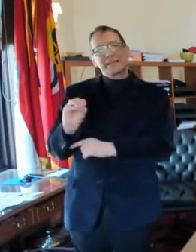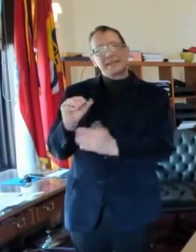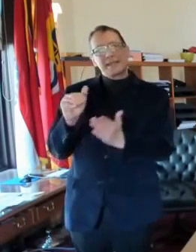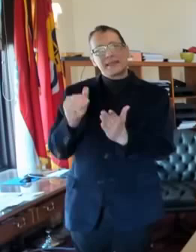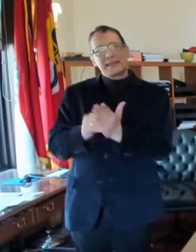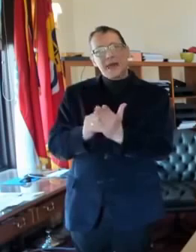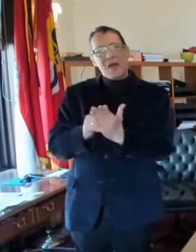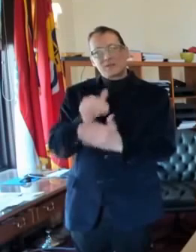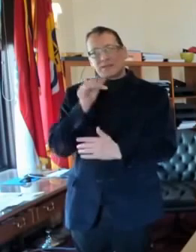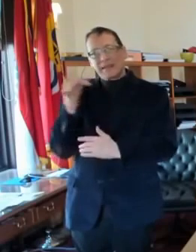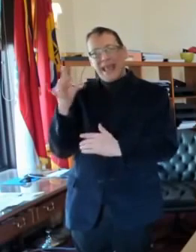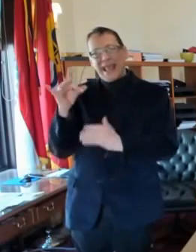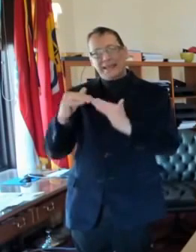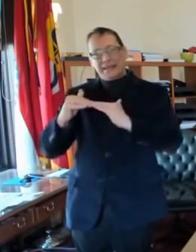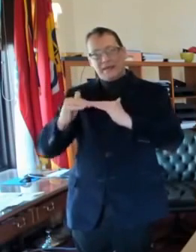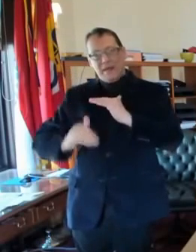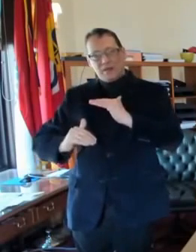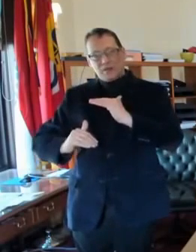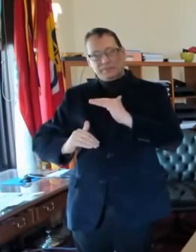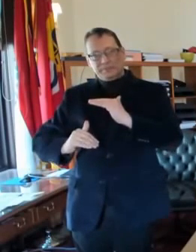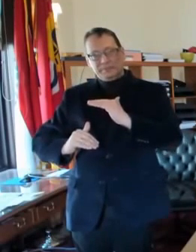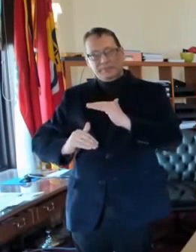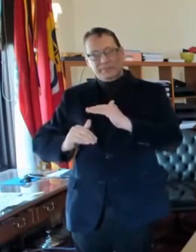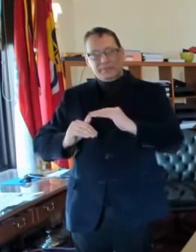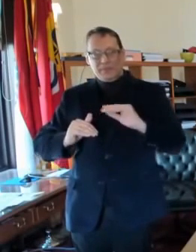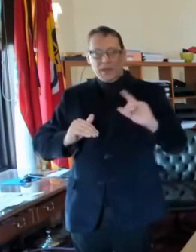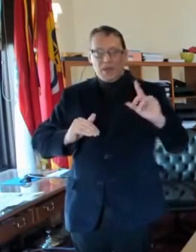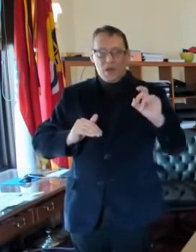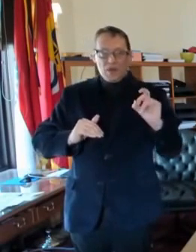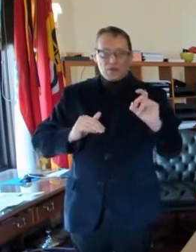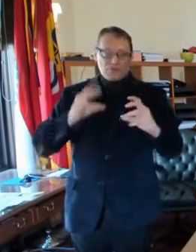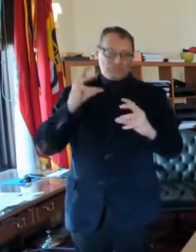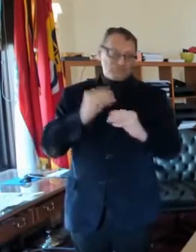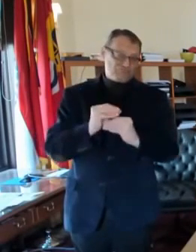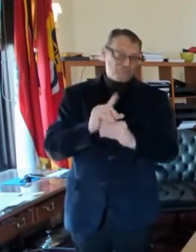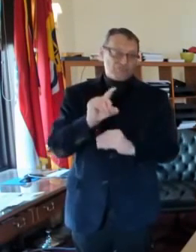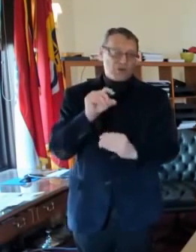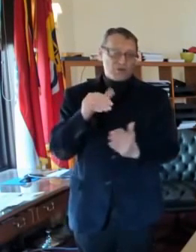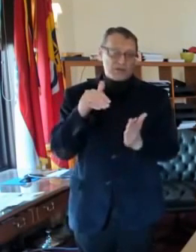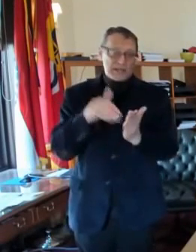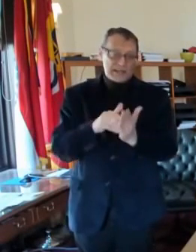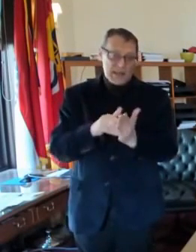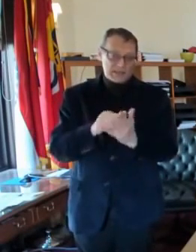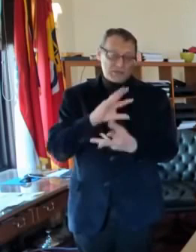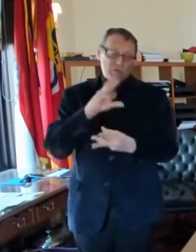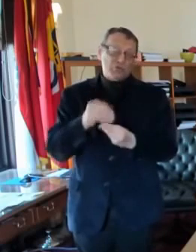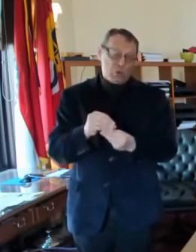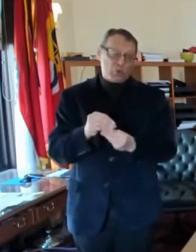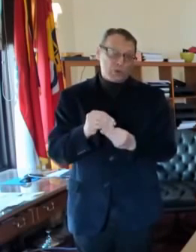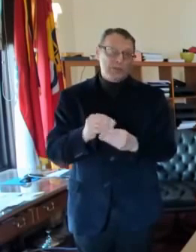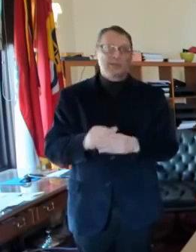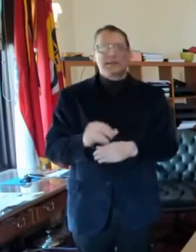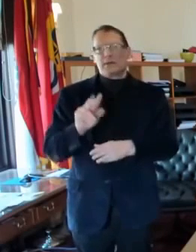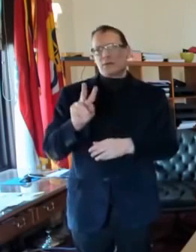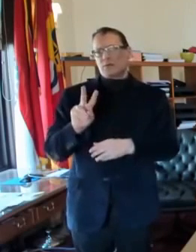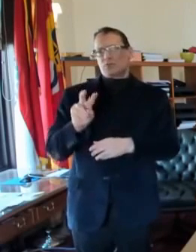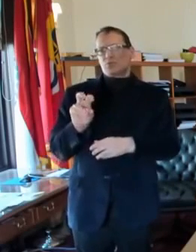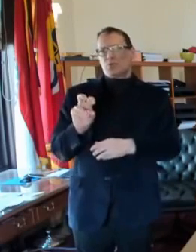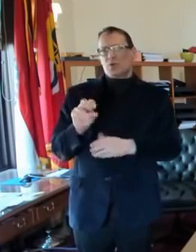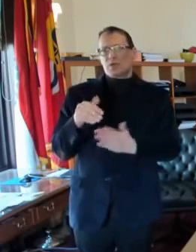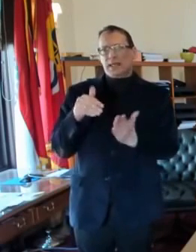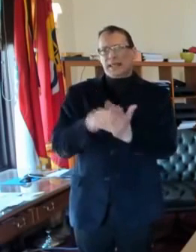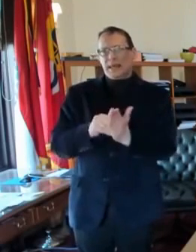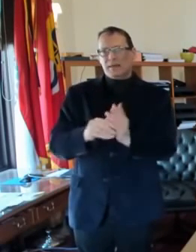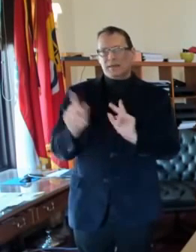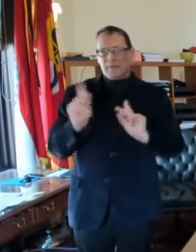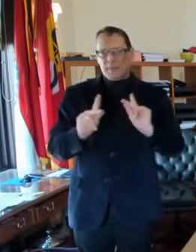of 18. So that's 100,000 people in total, using some round numbers here. That leaves 200,000 people in the